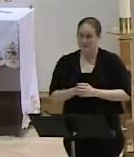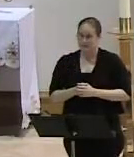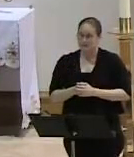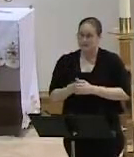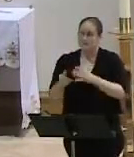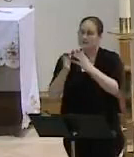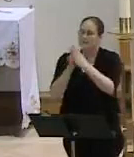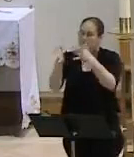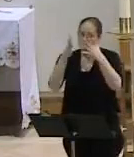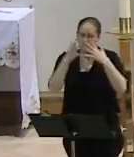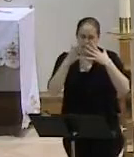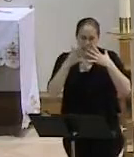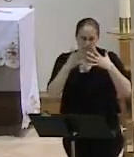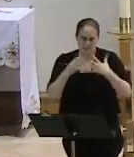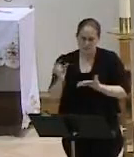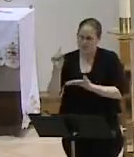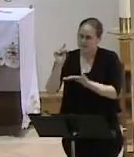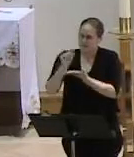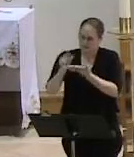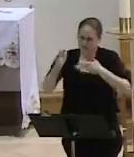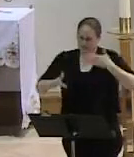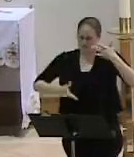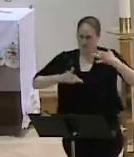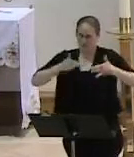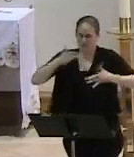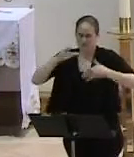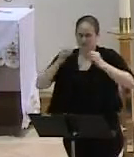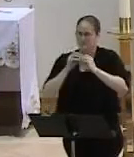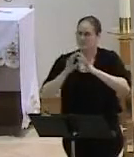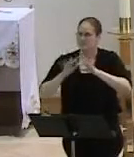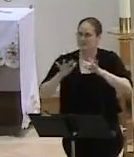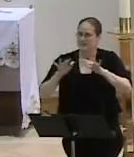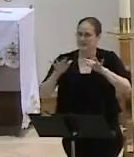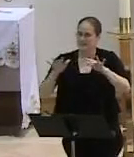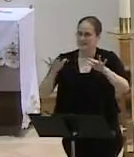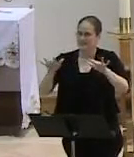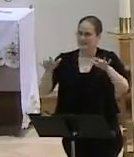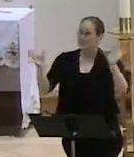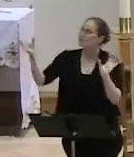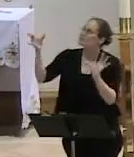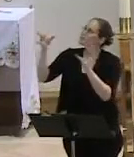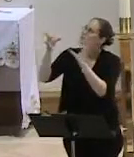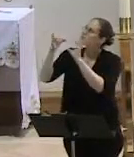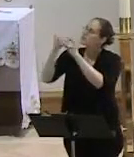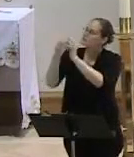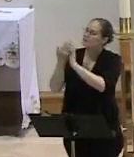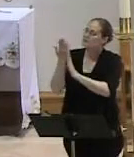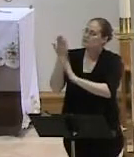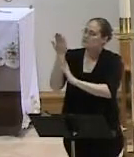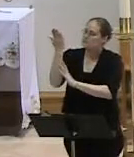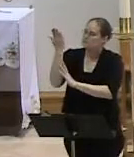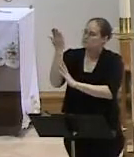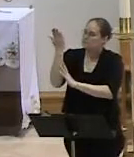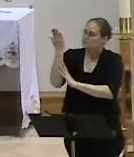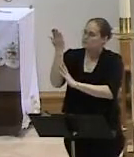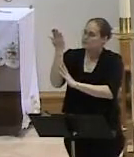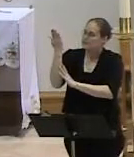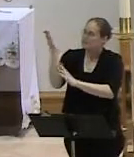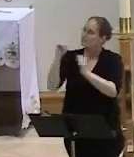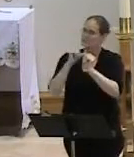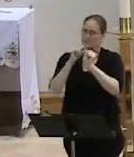their sorrows be small, their joys always forthgiving, and may you continue to remind